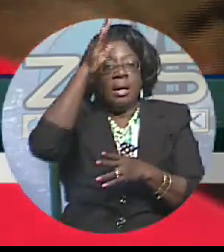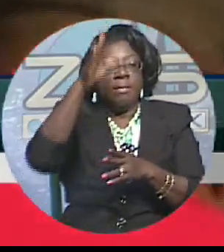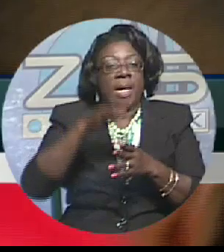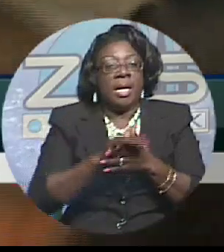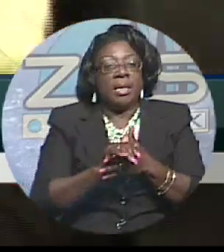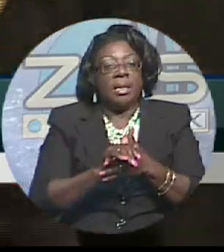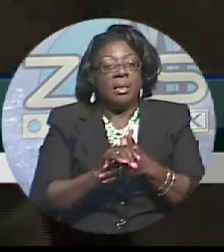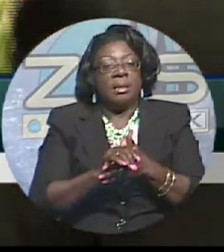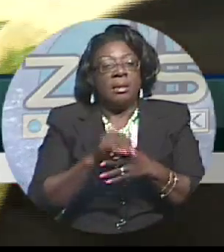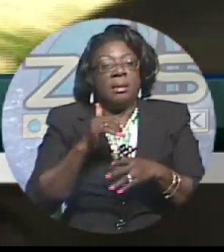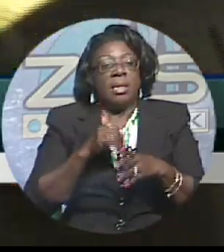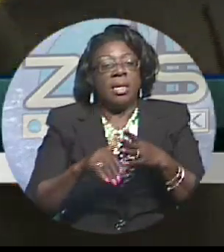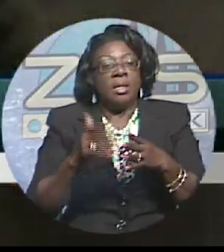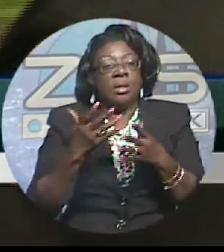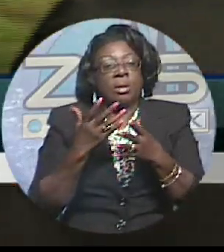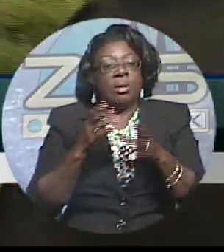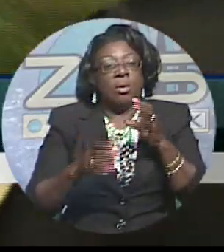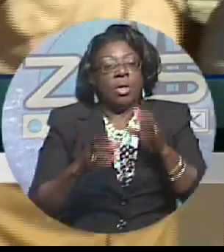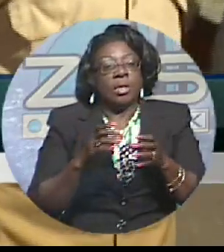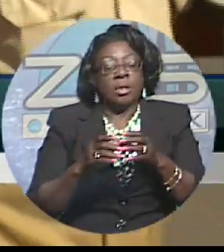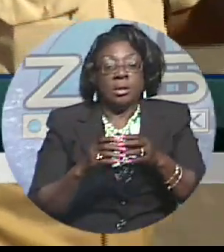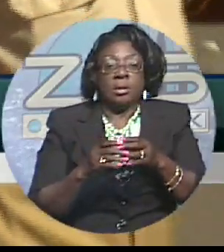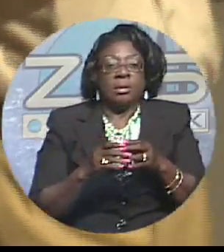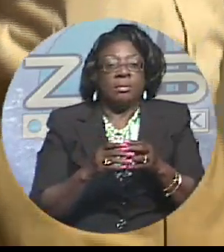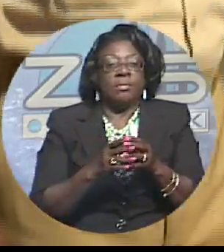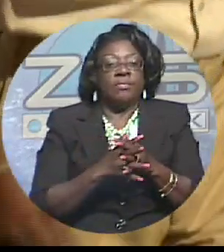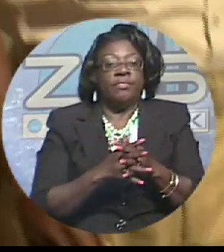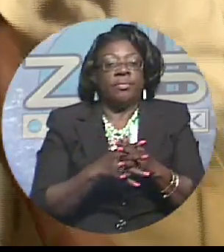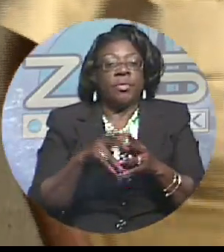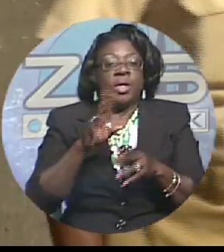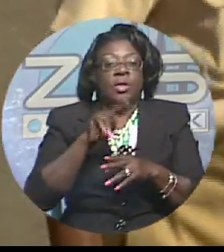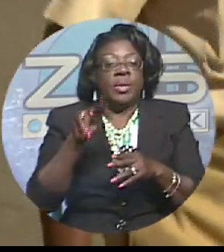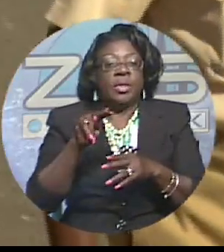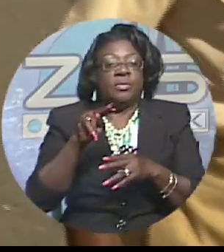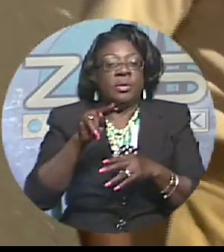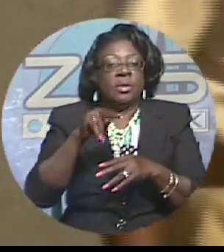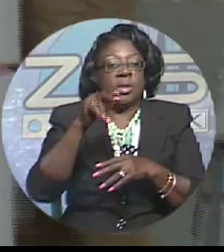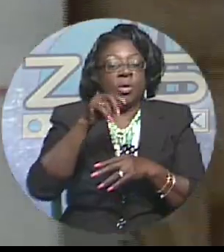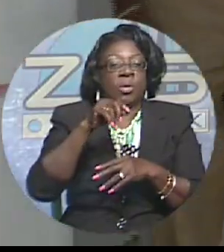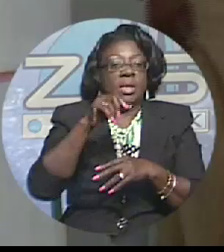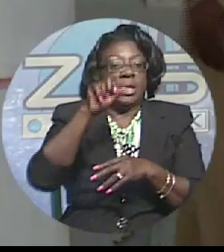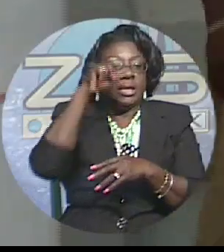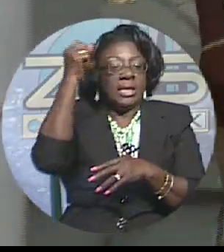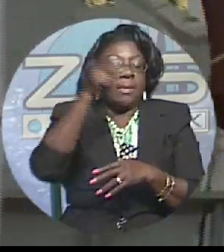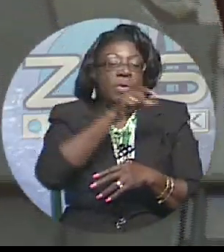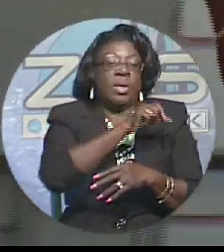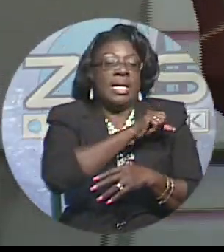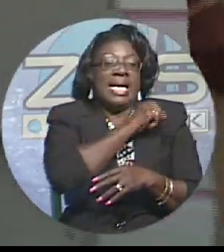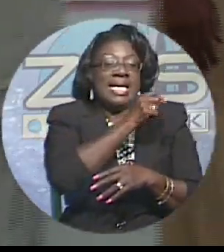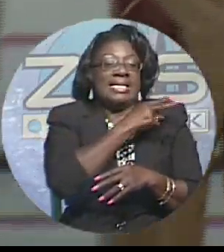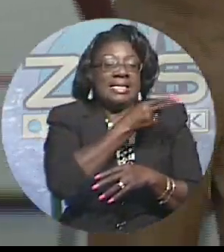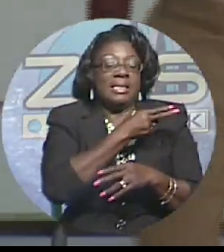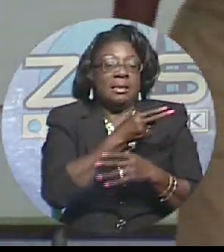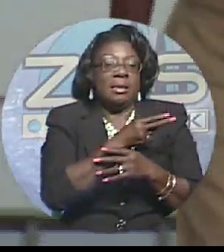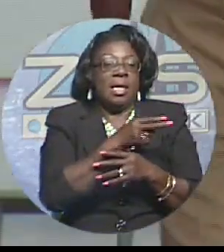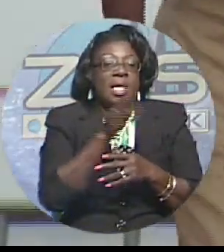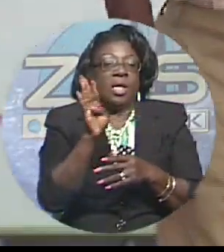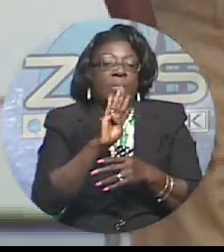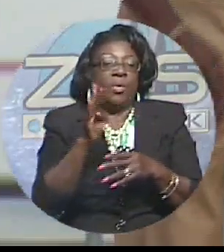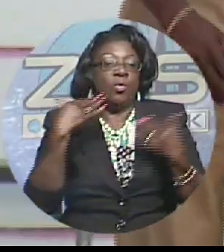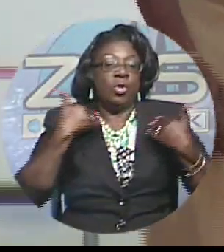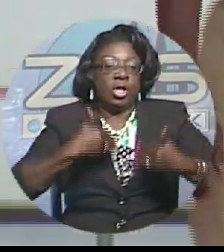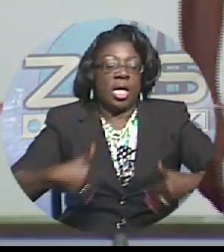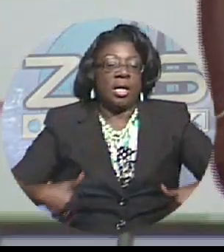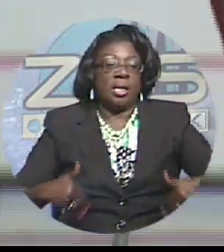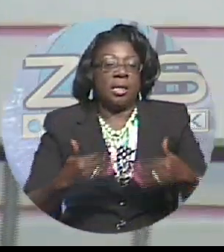Dwayne Hasty of Palm Key in the black jacket and 36-year-old Samuel Hasty of Sandilands Village Road in the blue jacket. Police say the men,